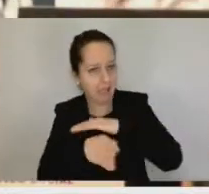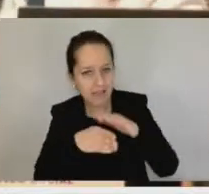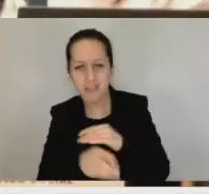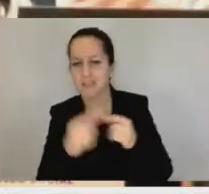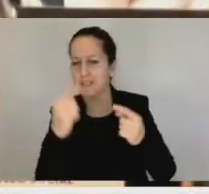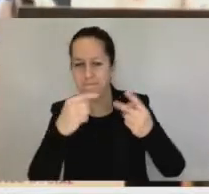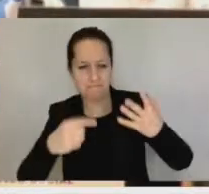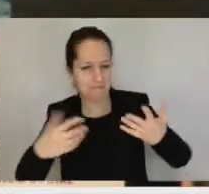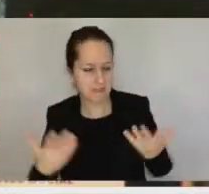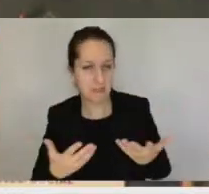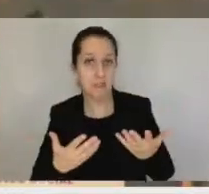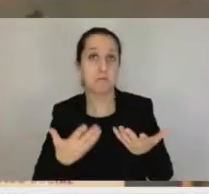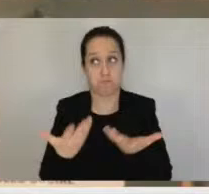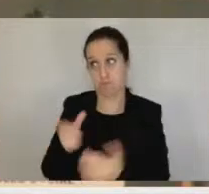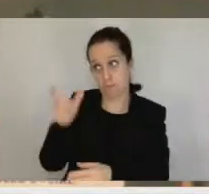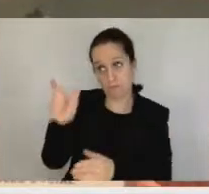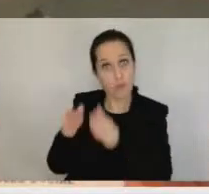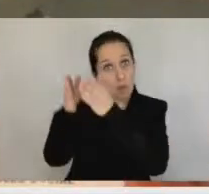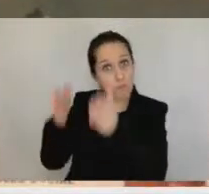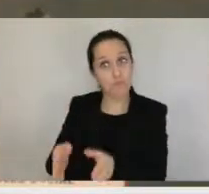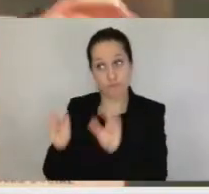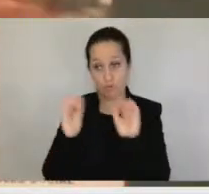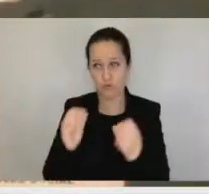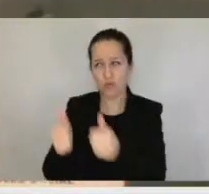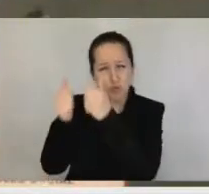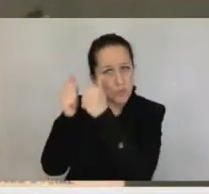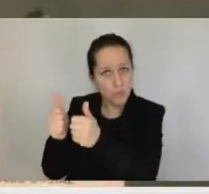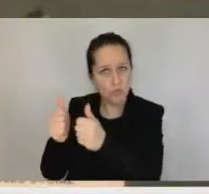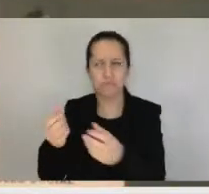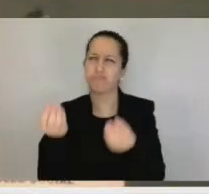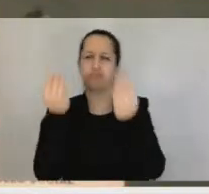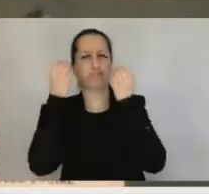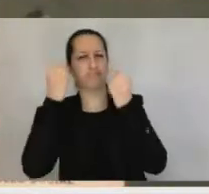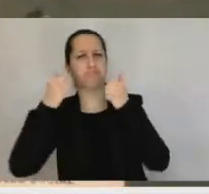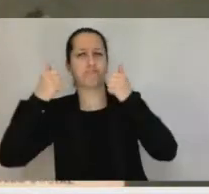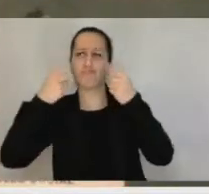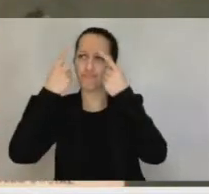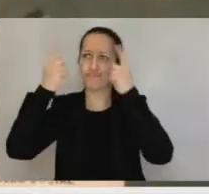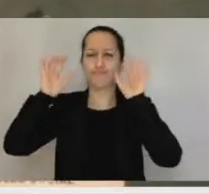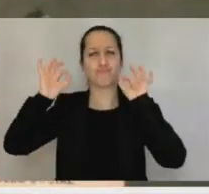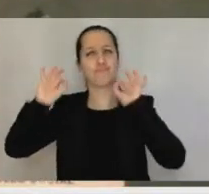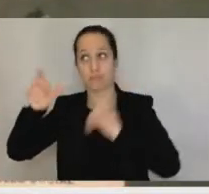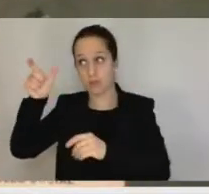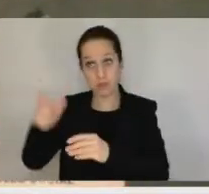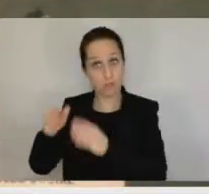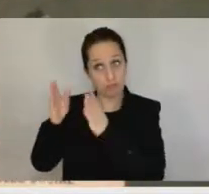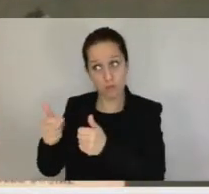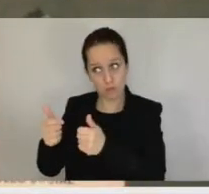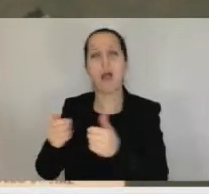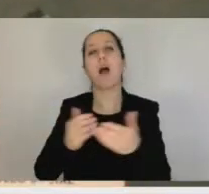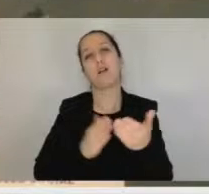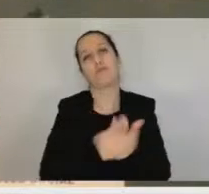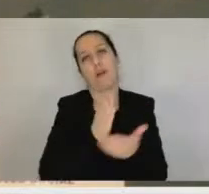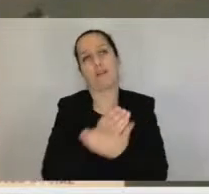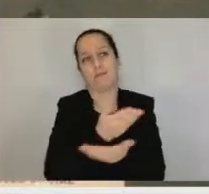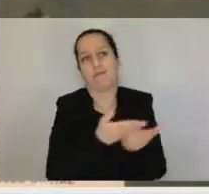resources to which all individuals should have the right. For example, a well-trained professor, teacher,